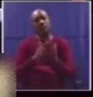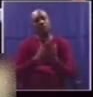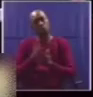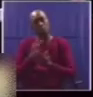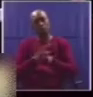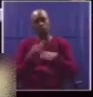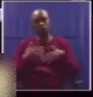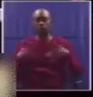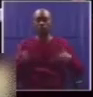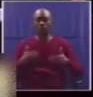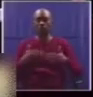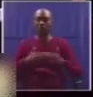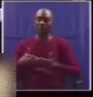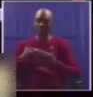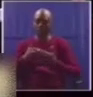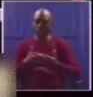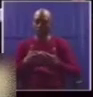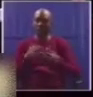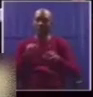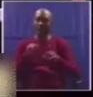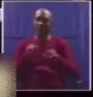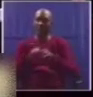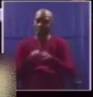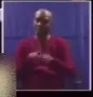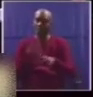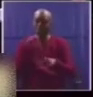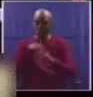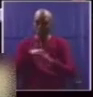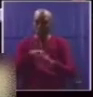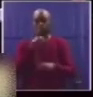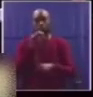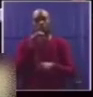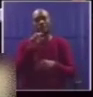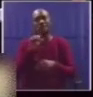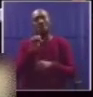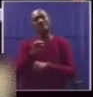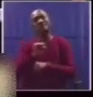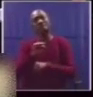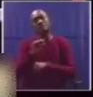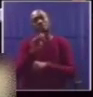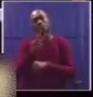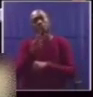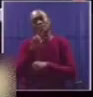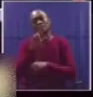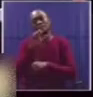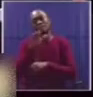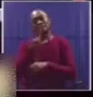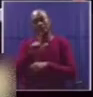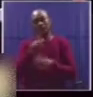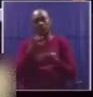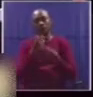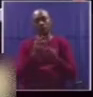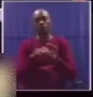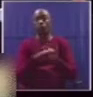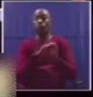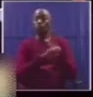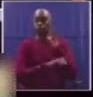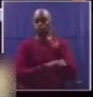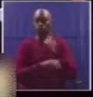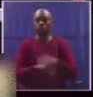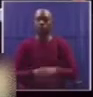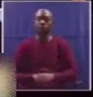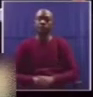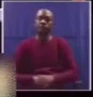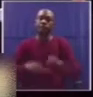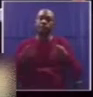care as contained in Section 27 of the Constitution. We are